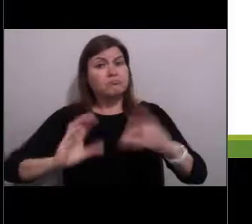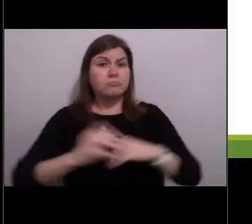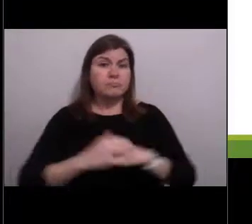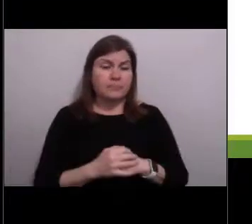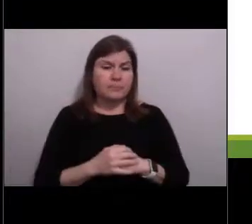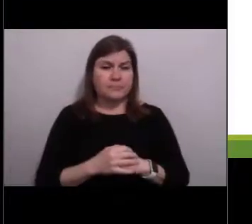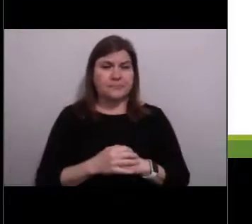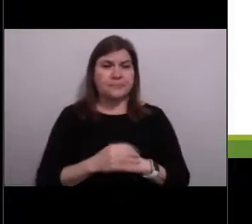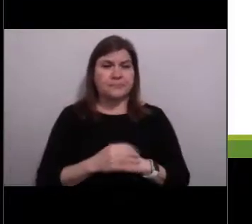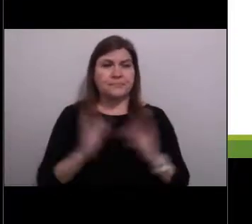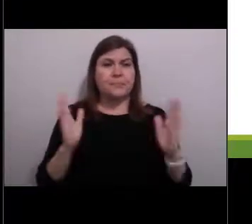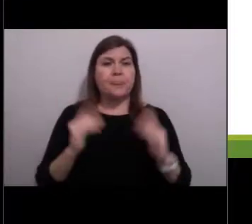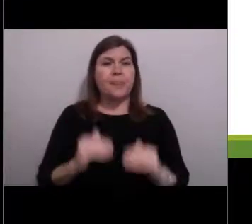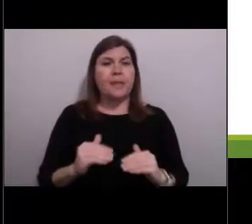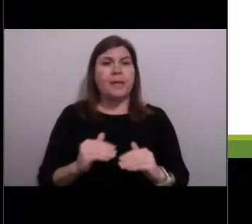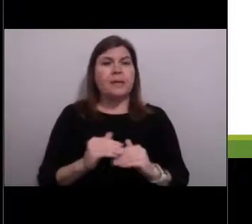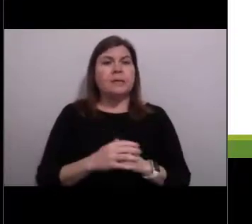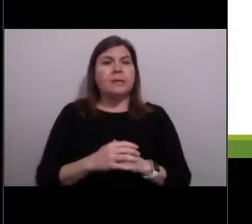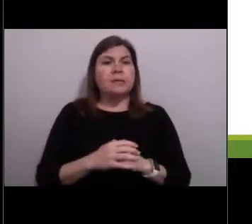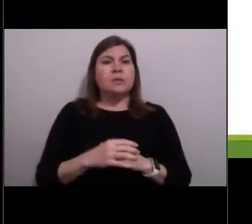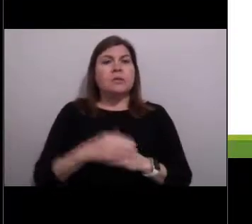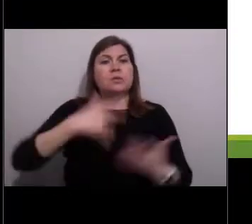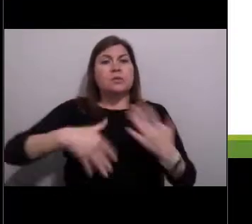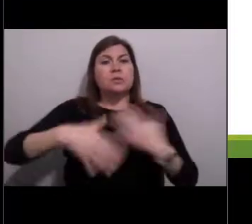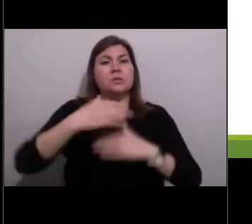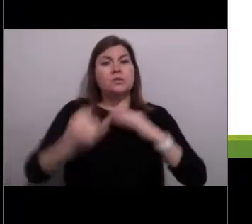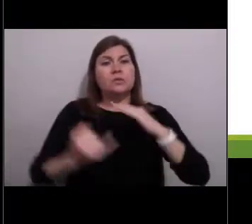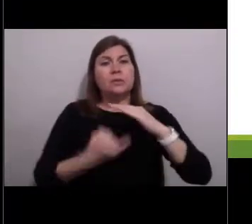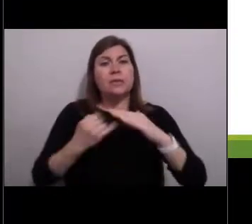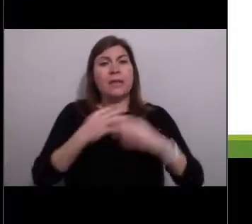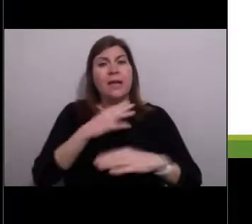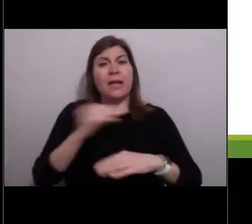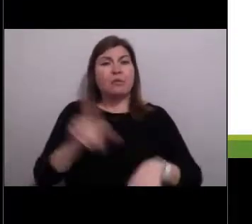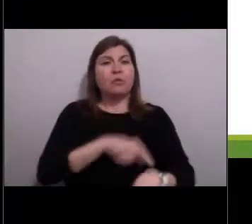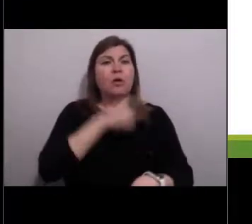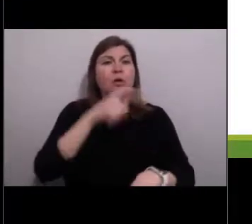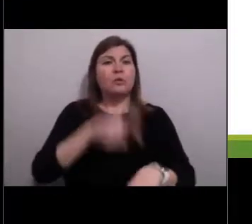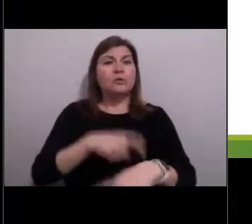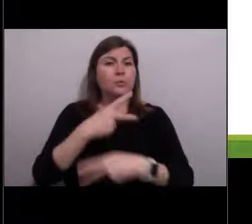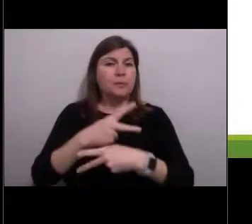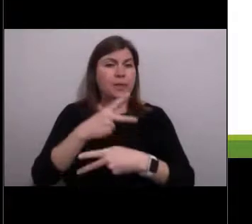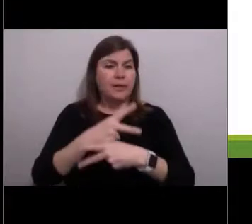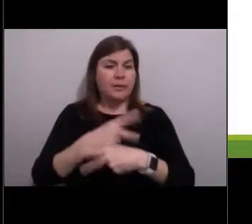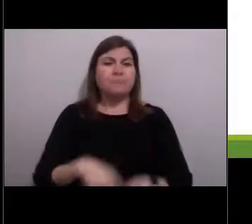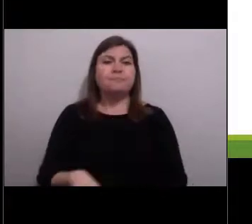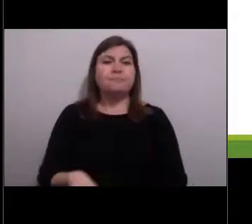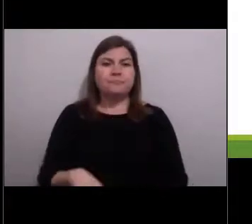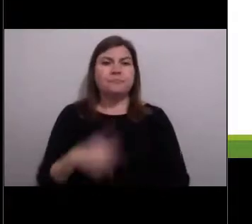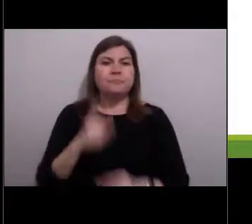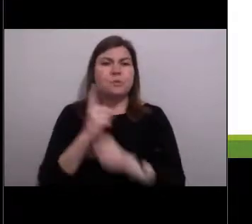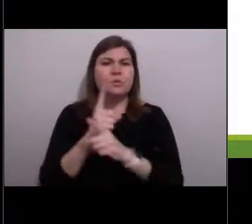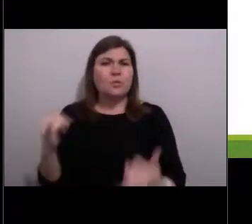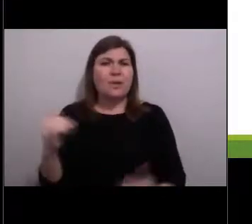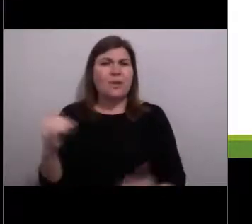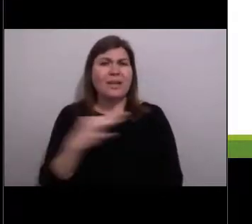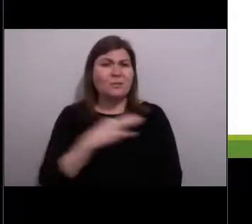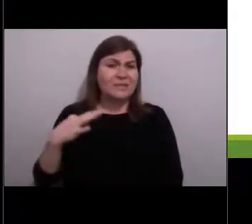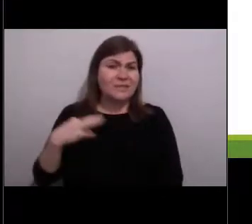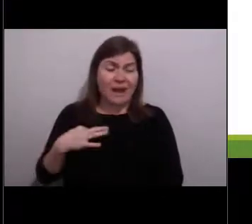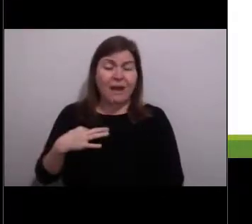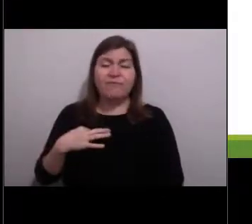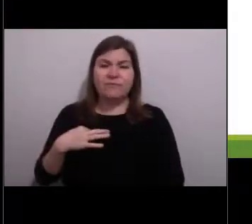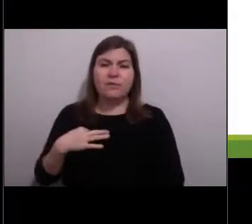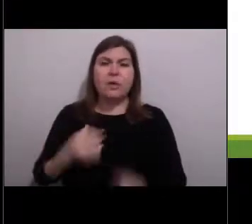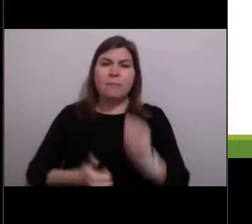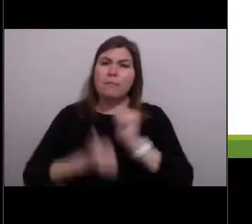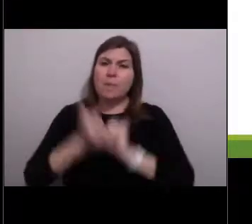So finally, social isolation and long-term care. Right now, of course, staff are the most significant contact, because many